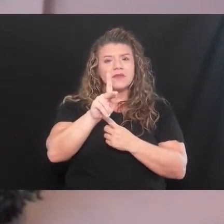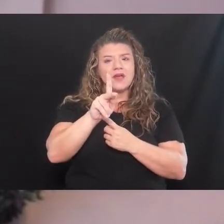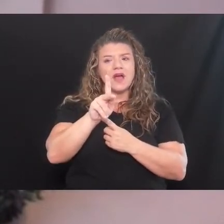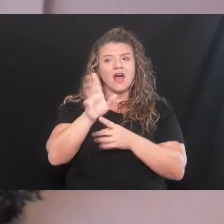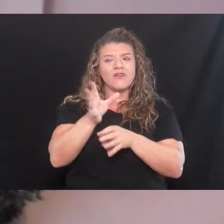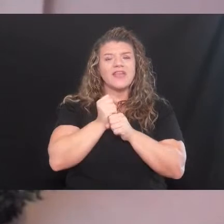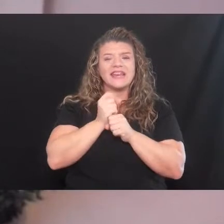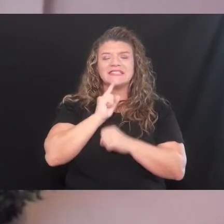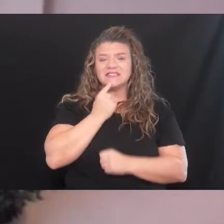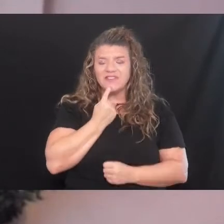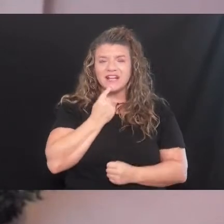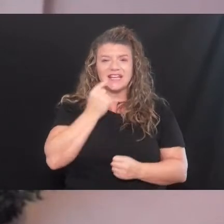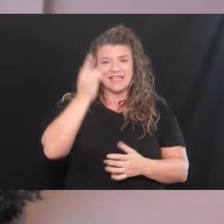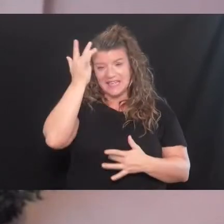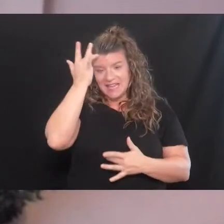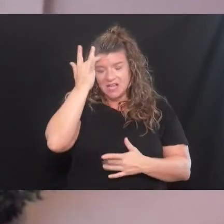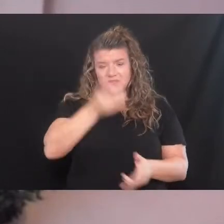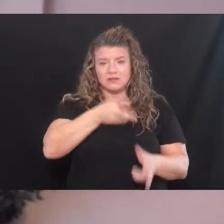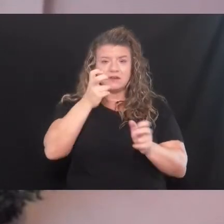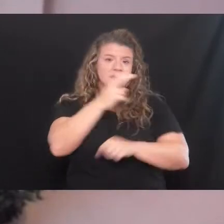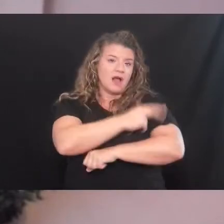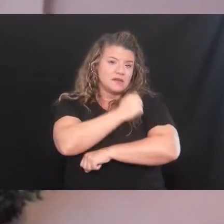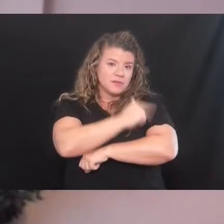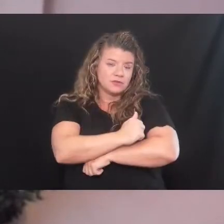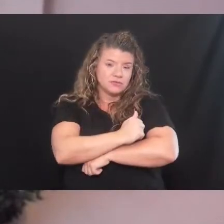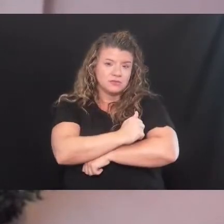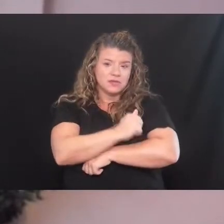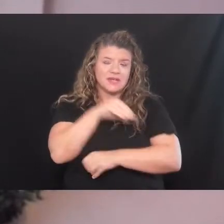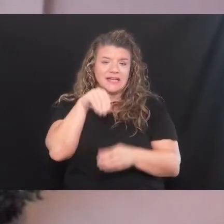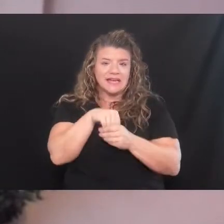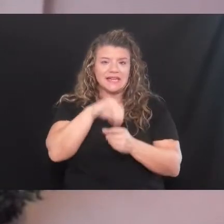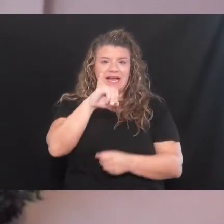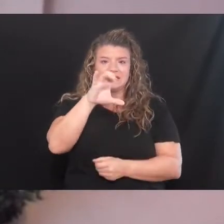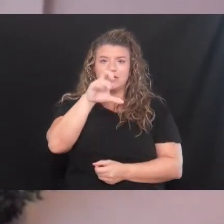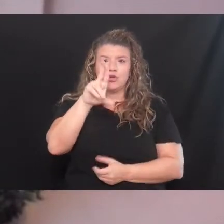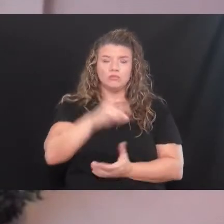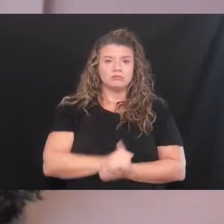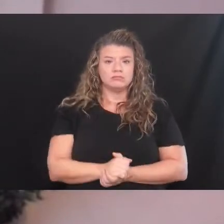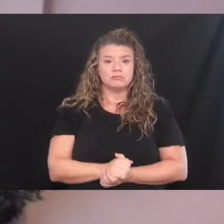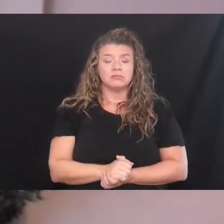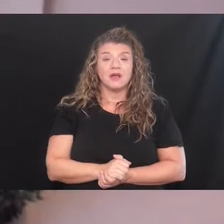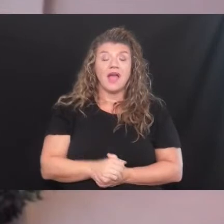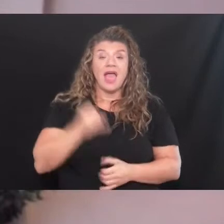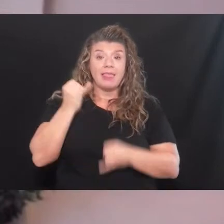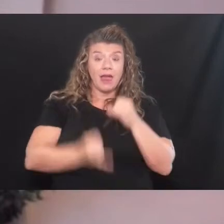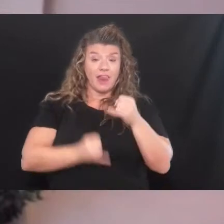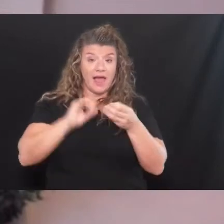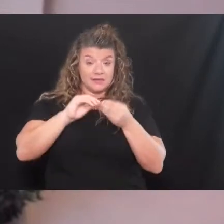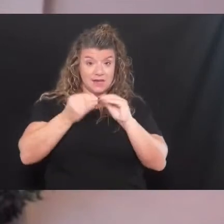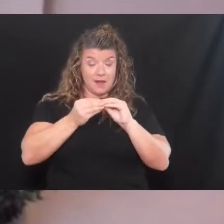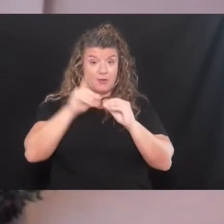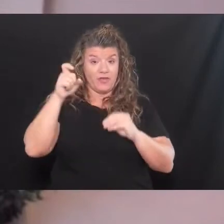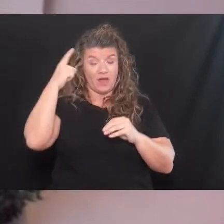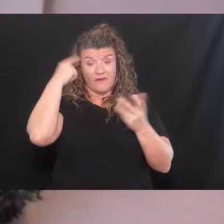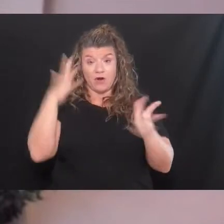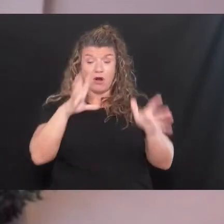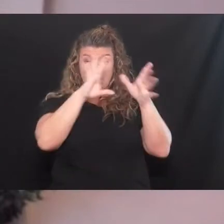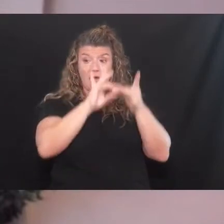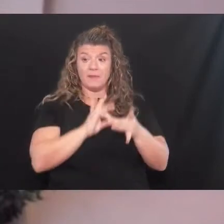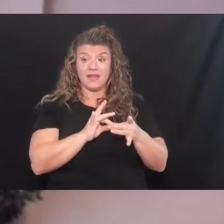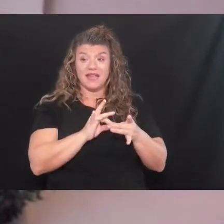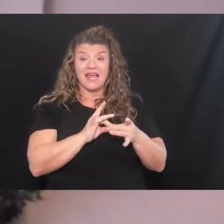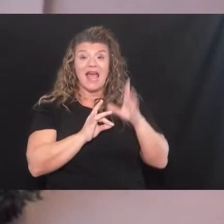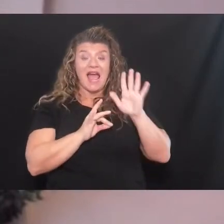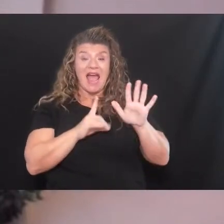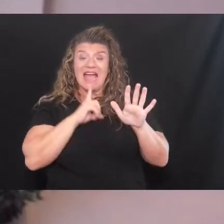getting severely ill, hospitalized, or being in the ICU. And the last number, which the governor touched on, is that at